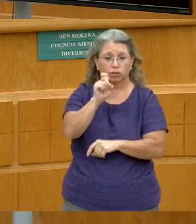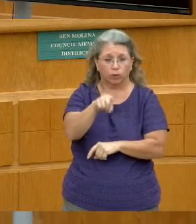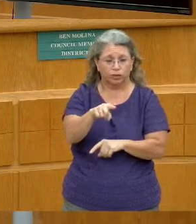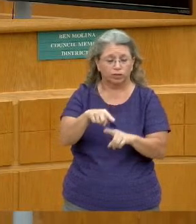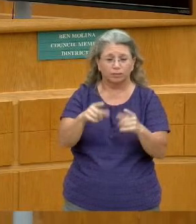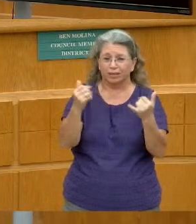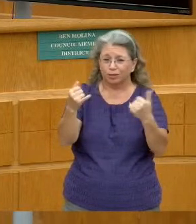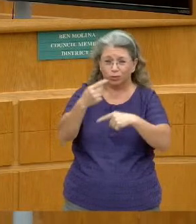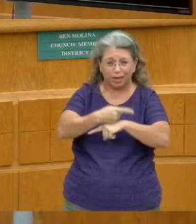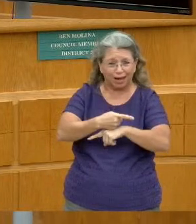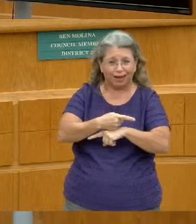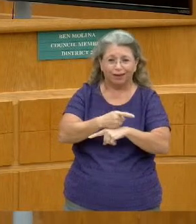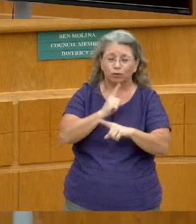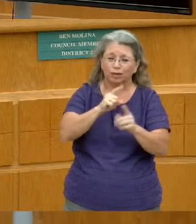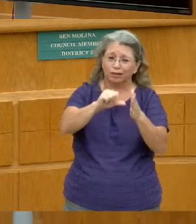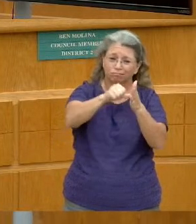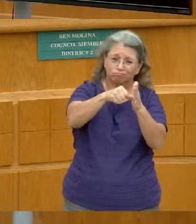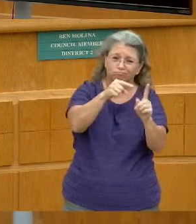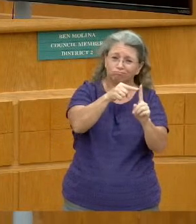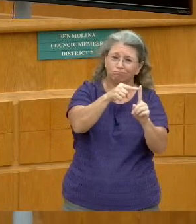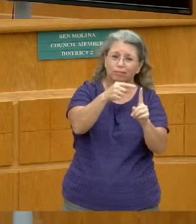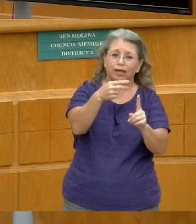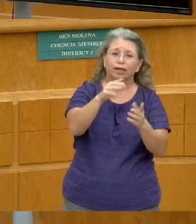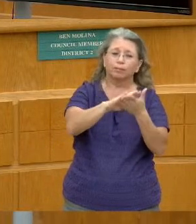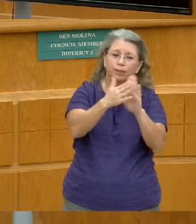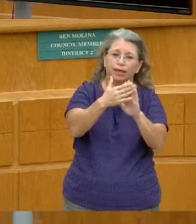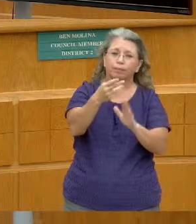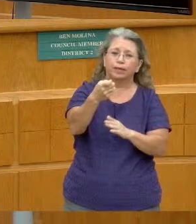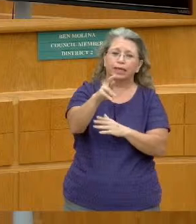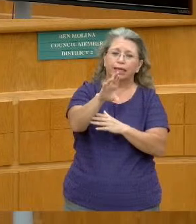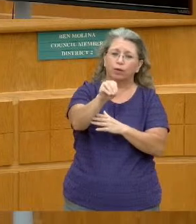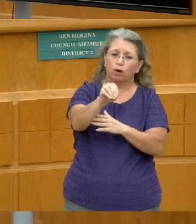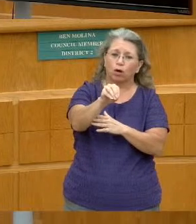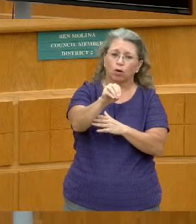all about being a hero. And so for some of